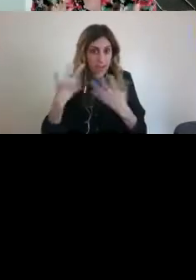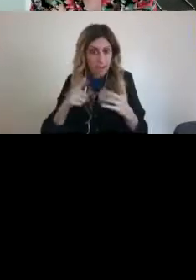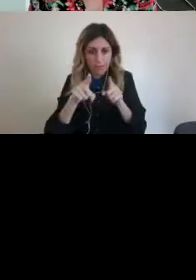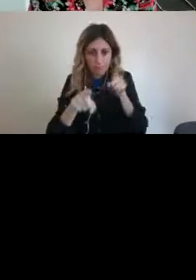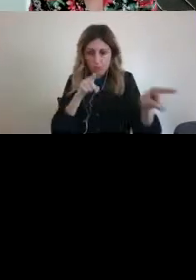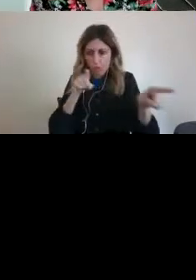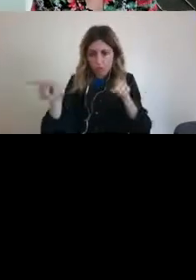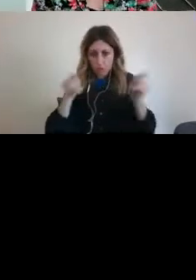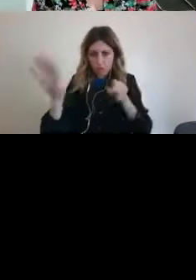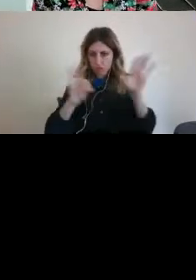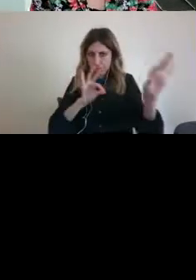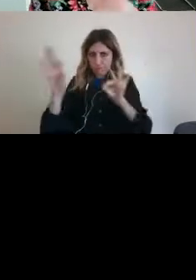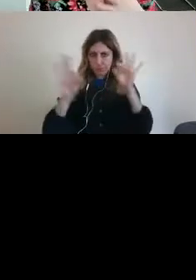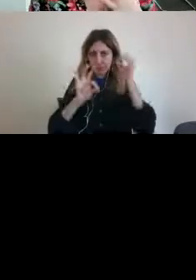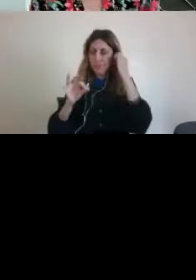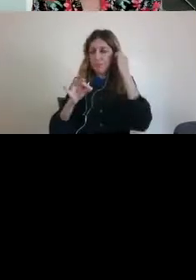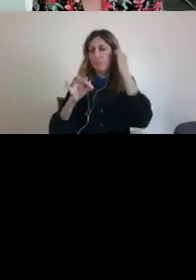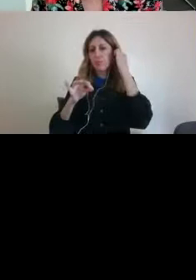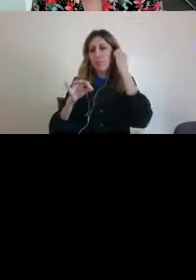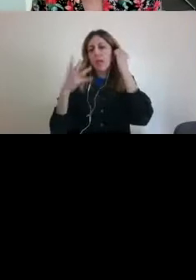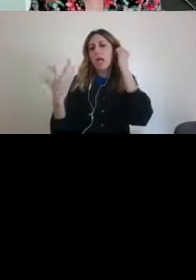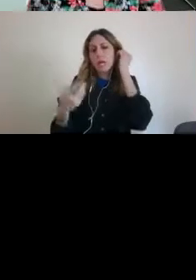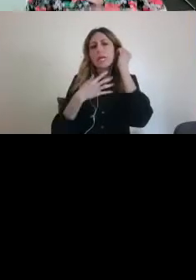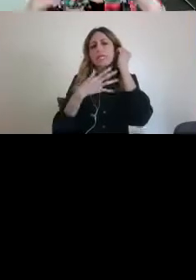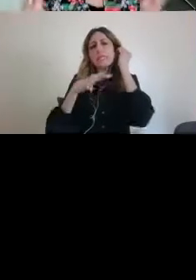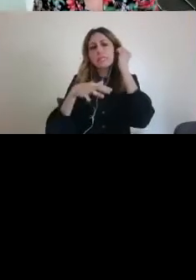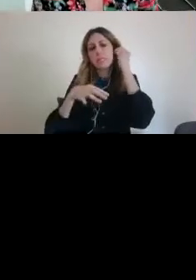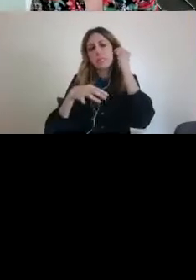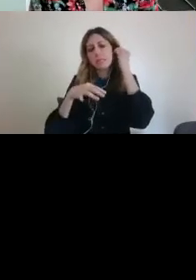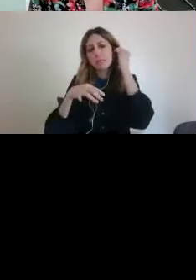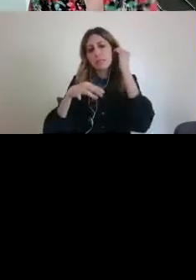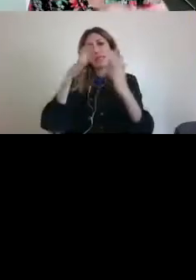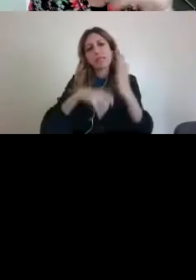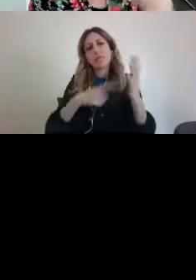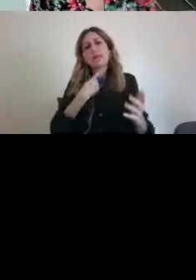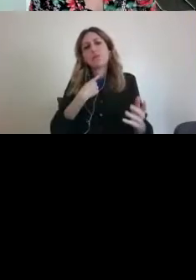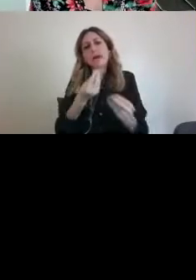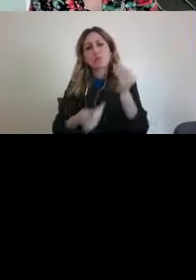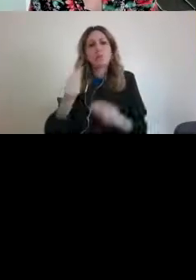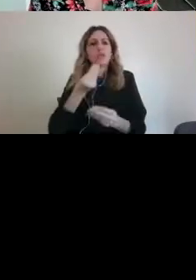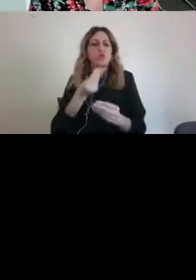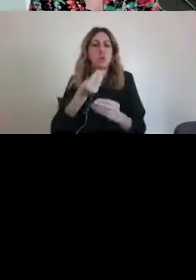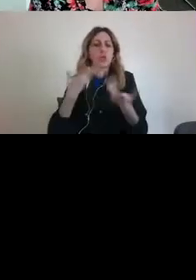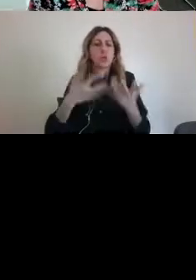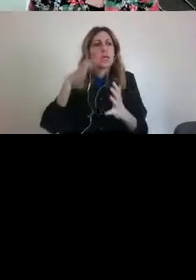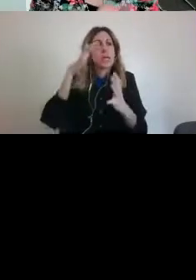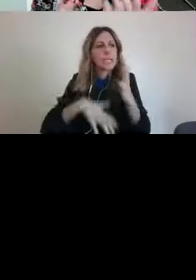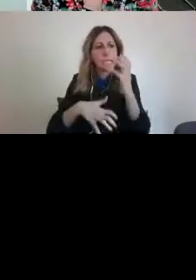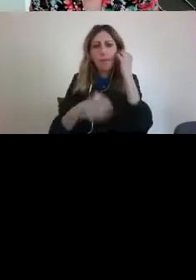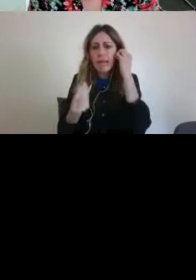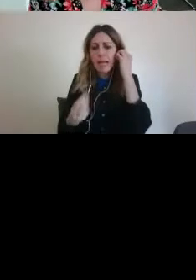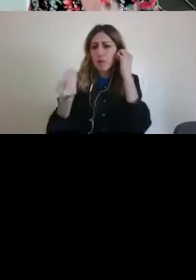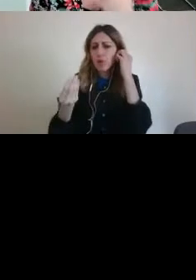the articles you like the most is a page about site structure. Your most important articles, the ultimate guide to site structure. If